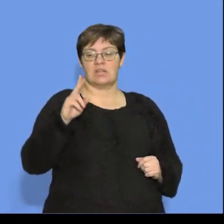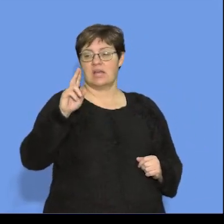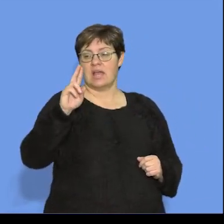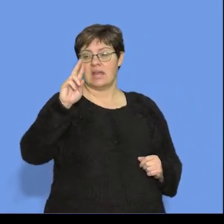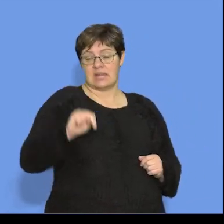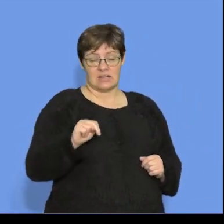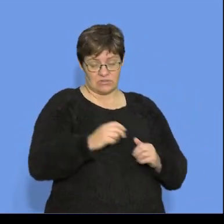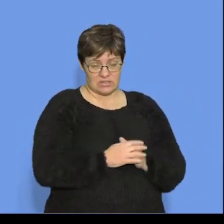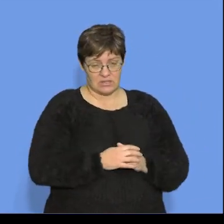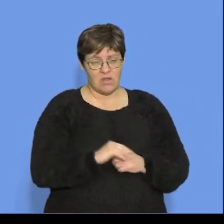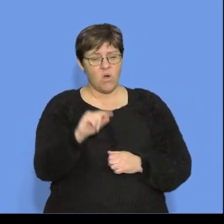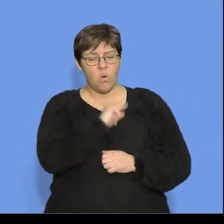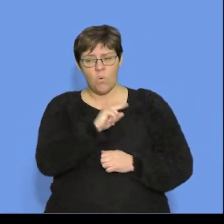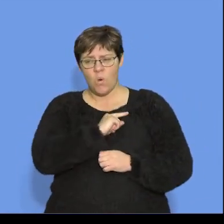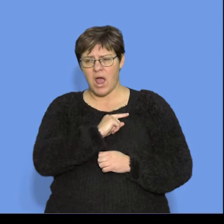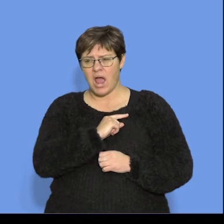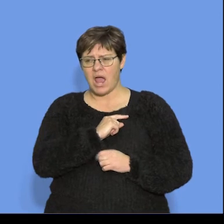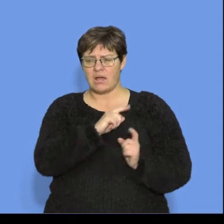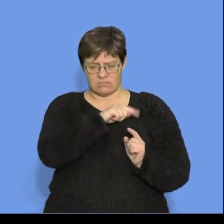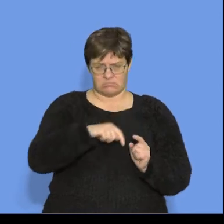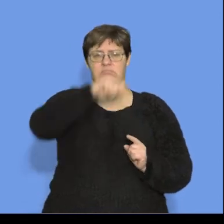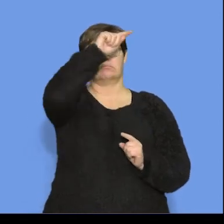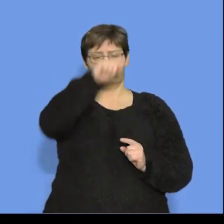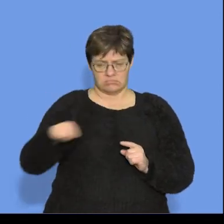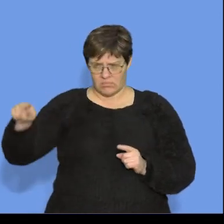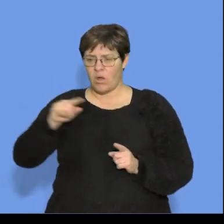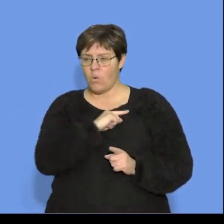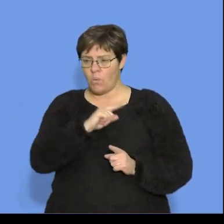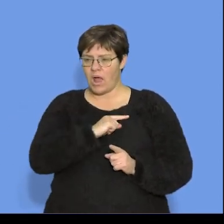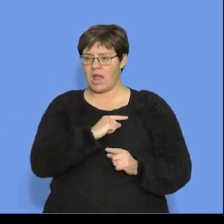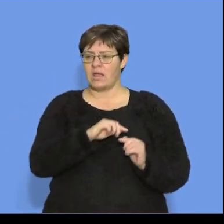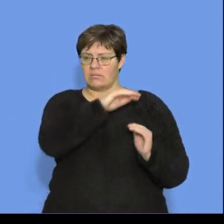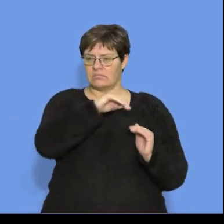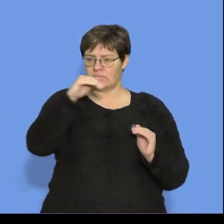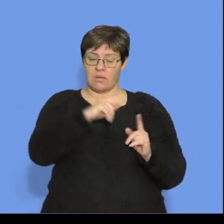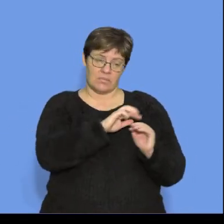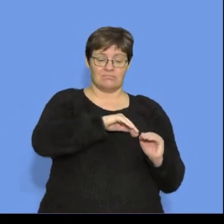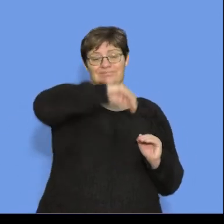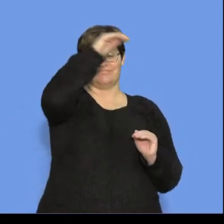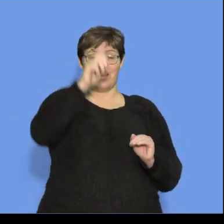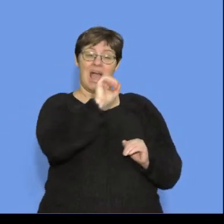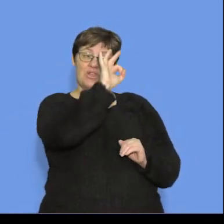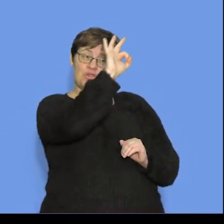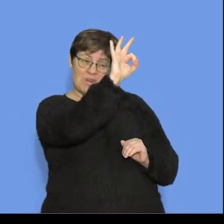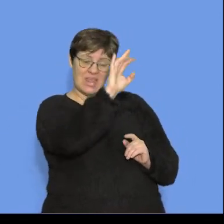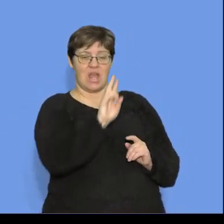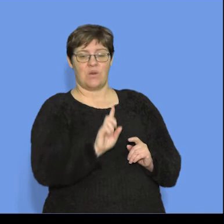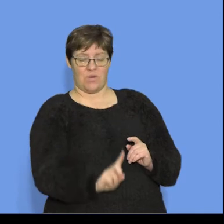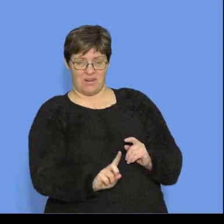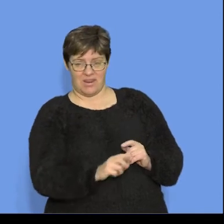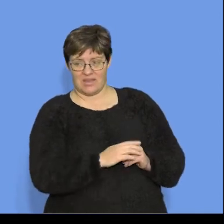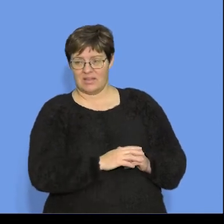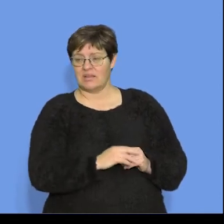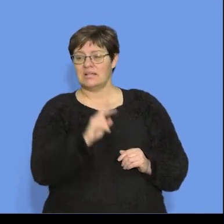might be saying, why is the bump so different? Well, because that's 3 parts and that's 1 part. And then what do you see? There's